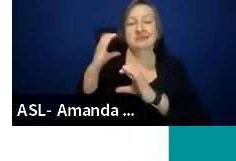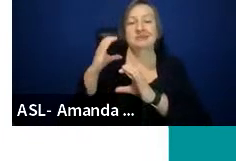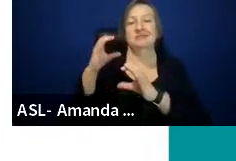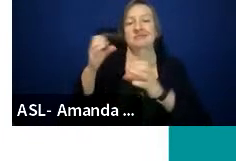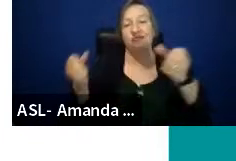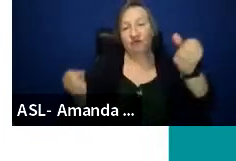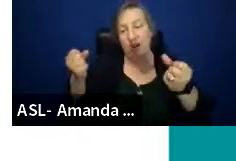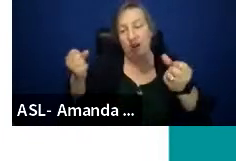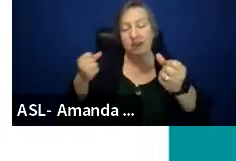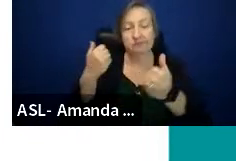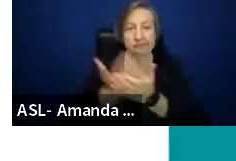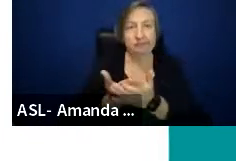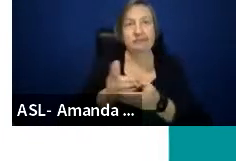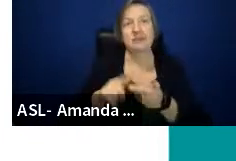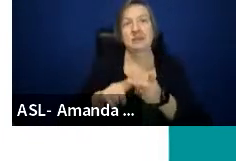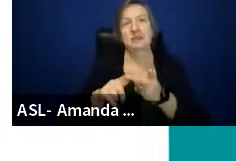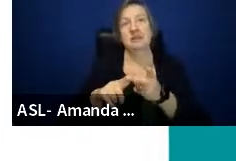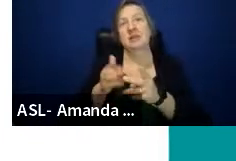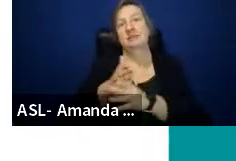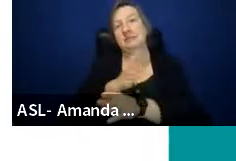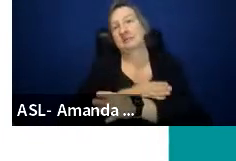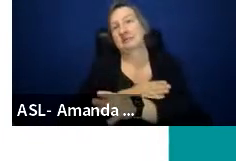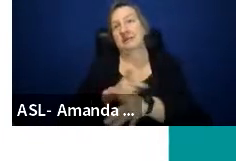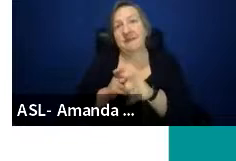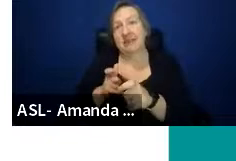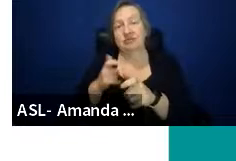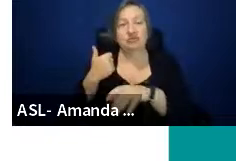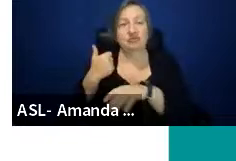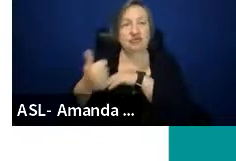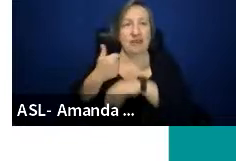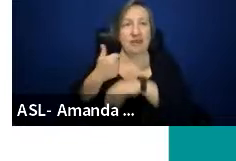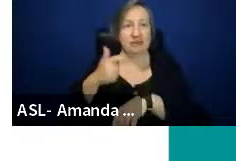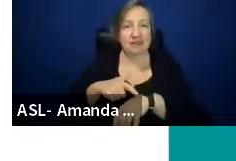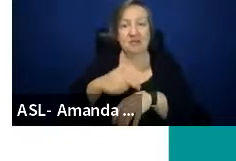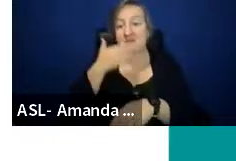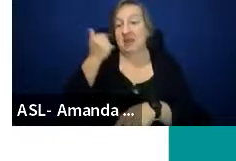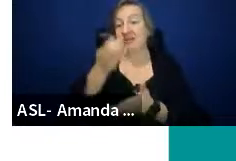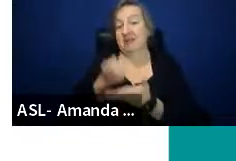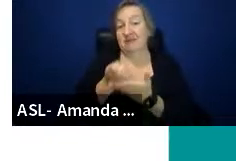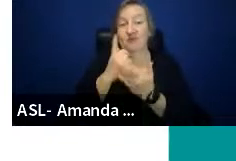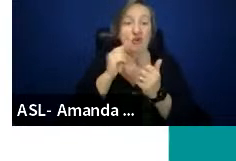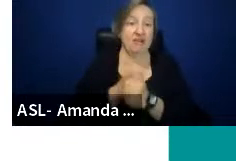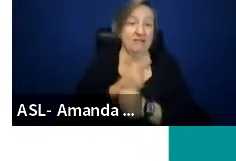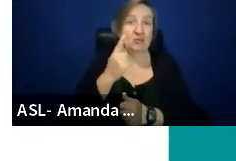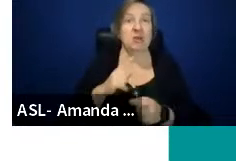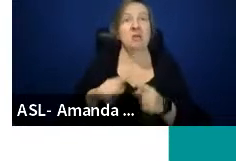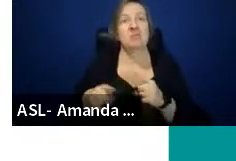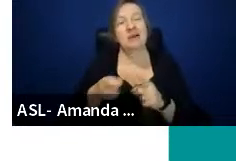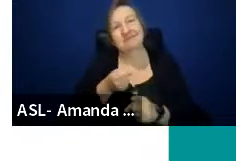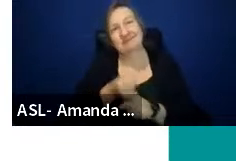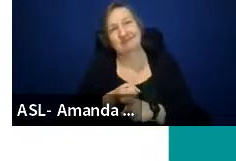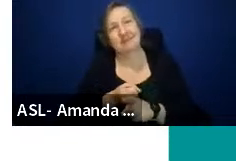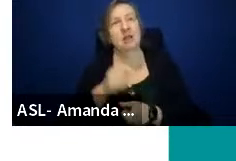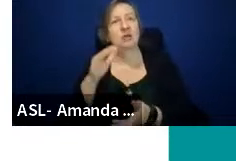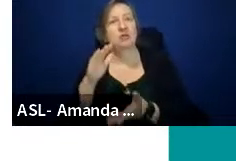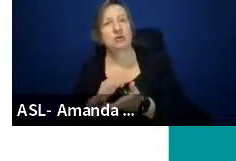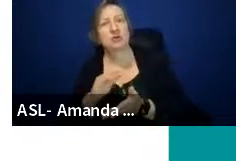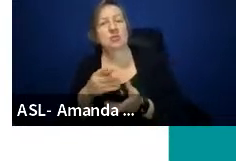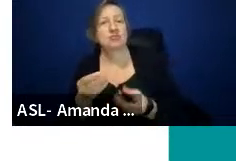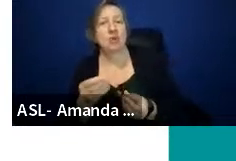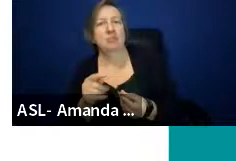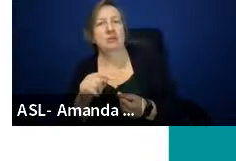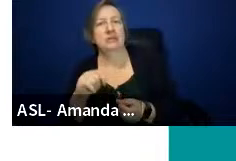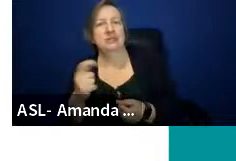travel times, which improves economic opportunities for everyone. However, impacts include a reduction in property tax revenue due